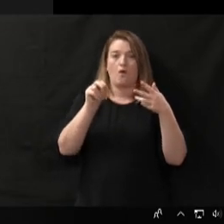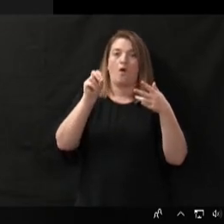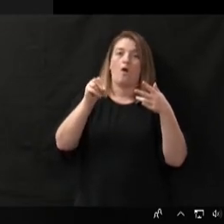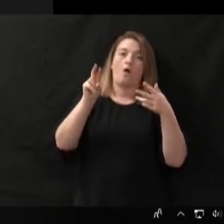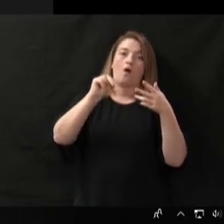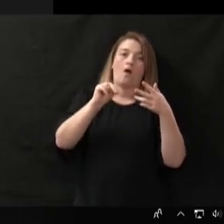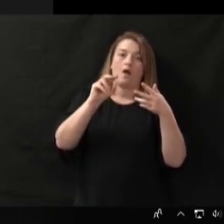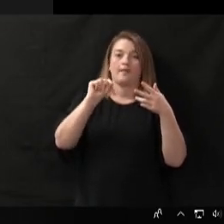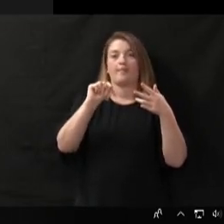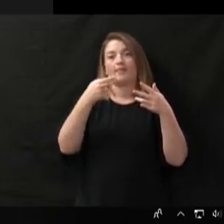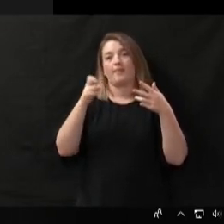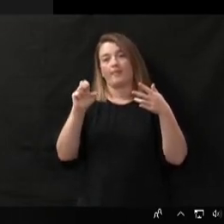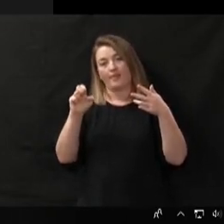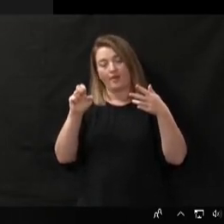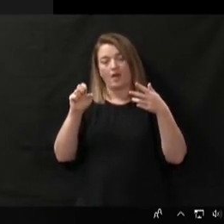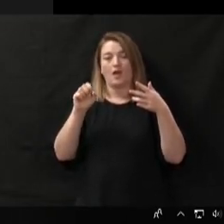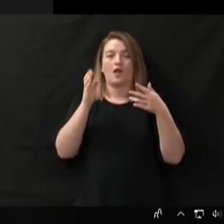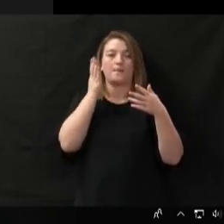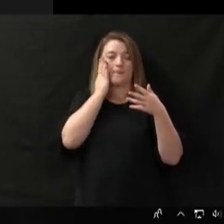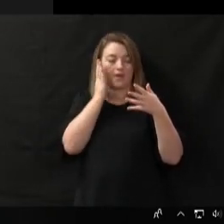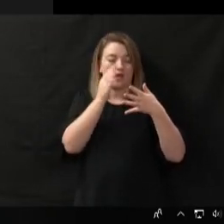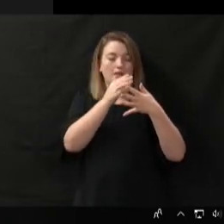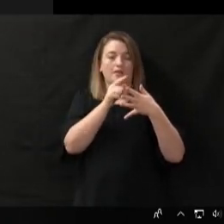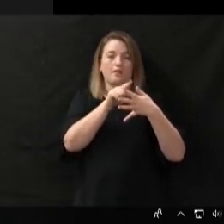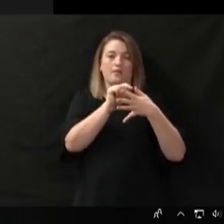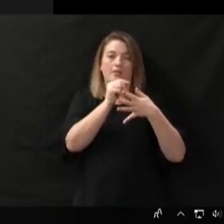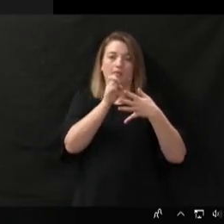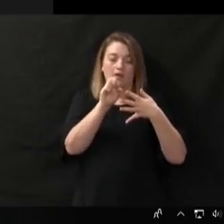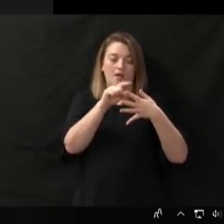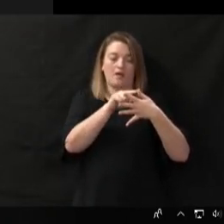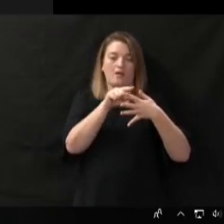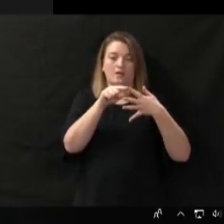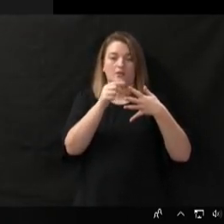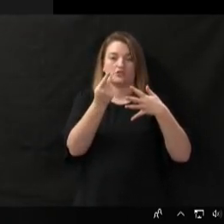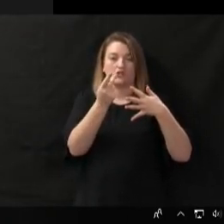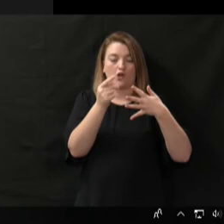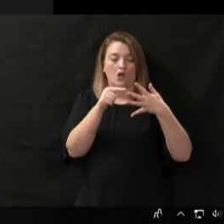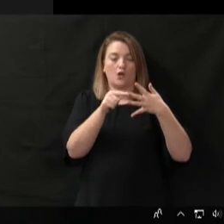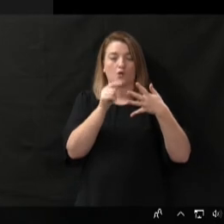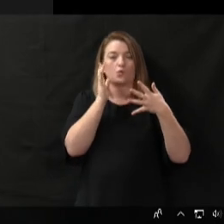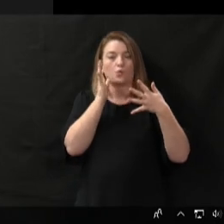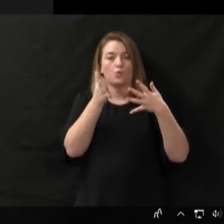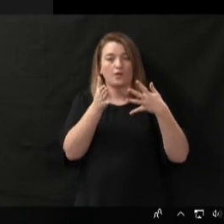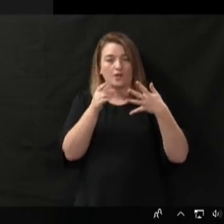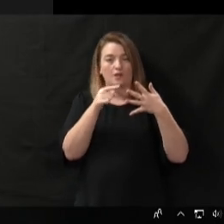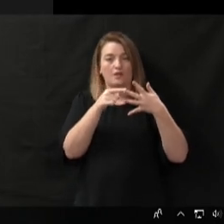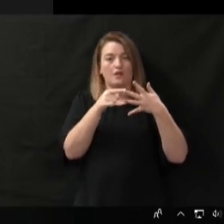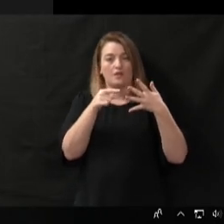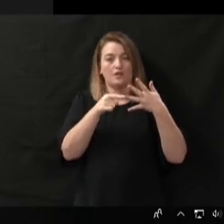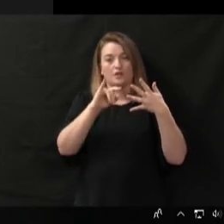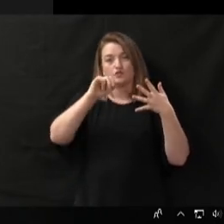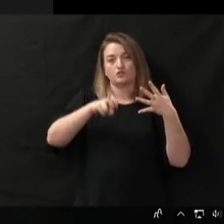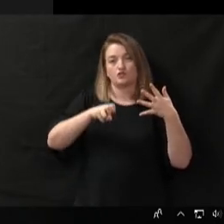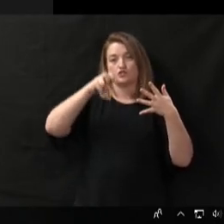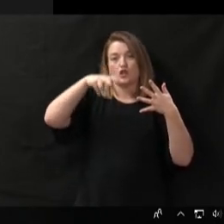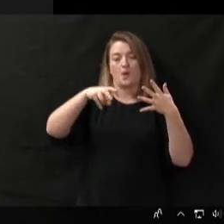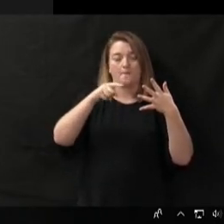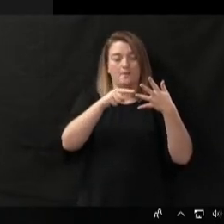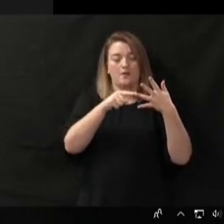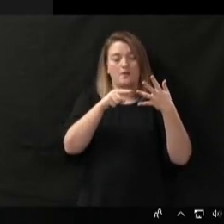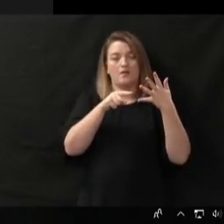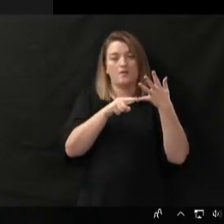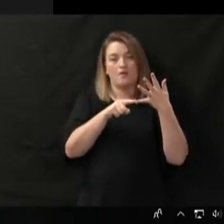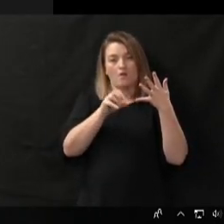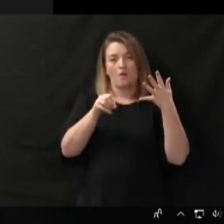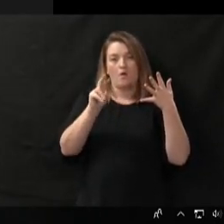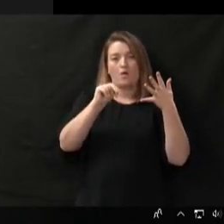will jump on. I'm going back to my pinky, the bed. So you stick with your same hand and just go